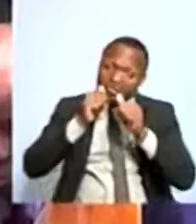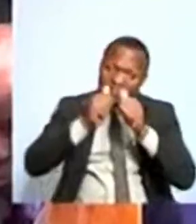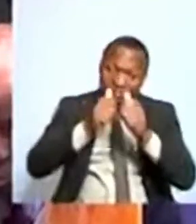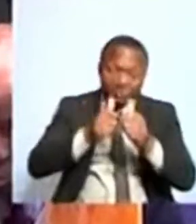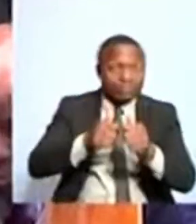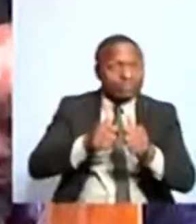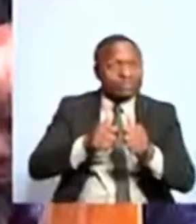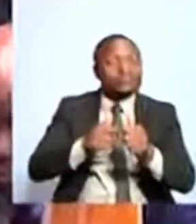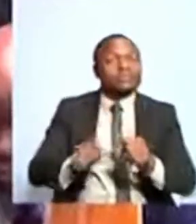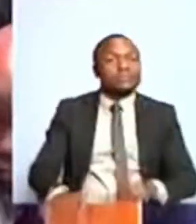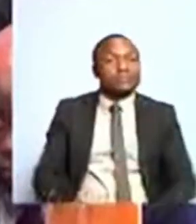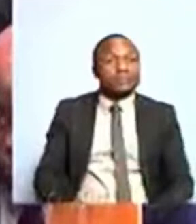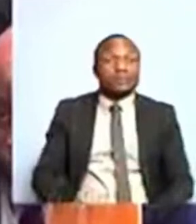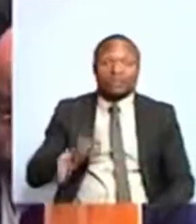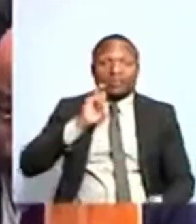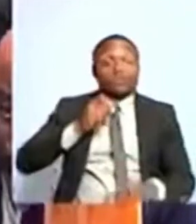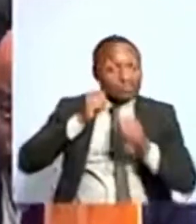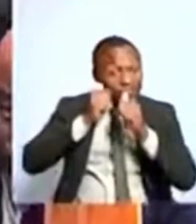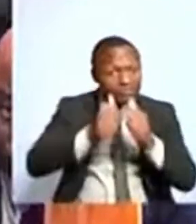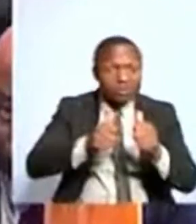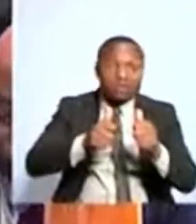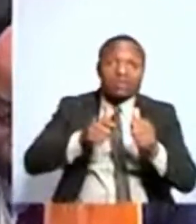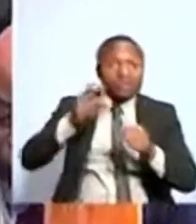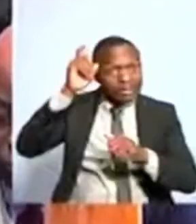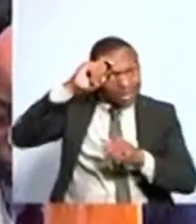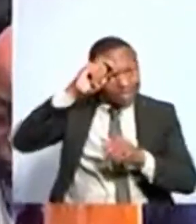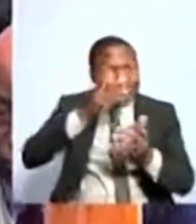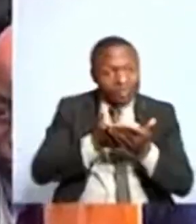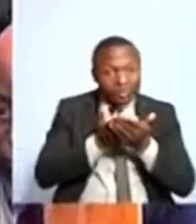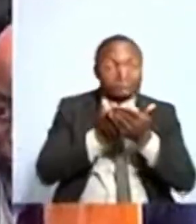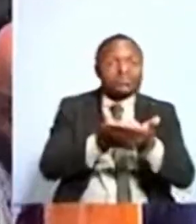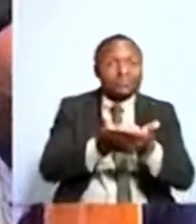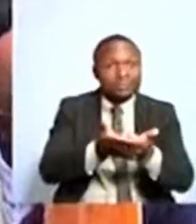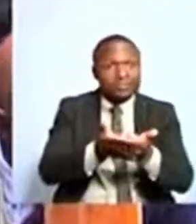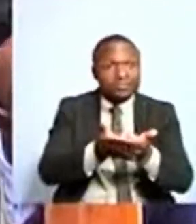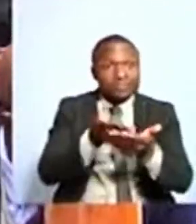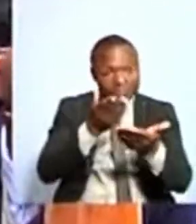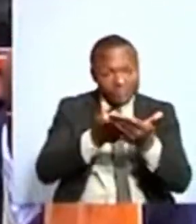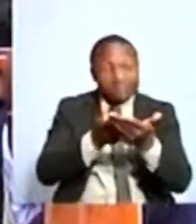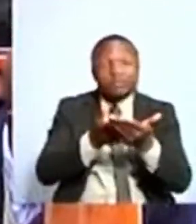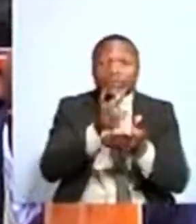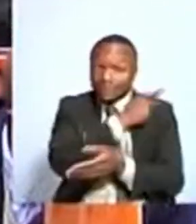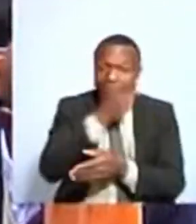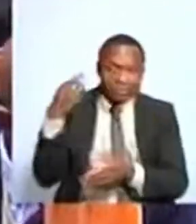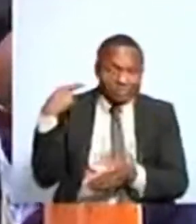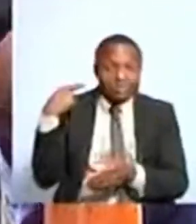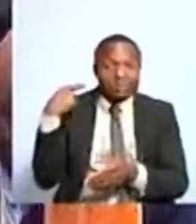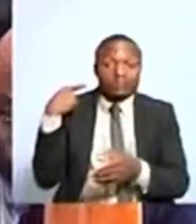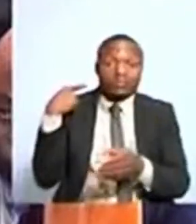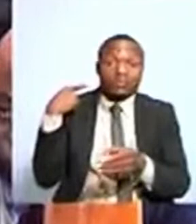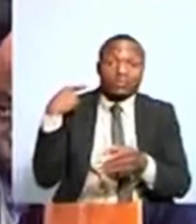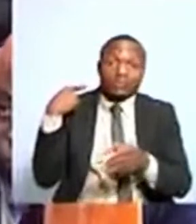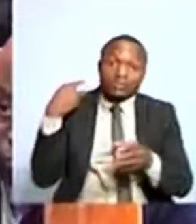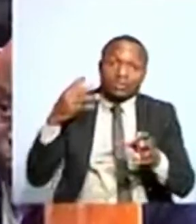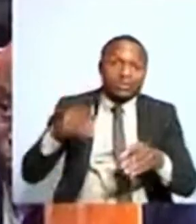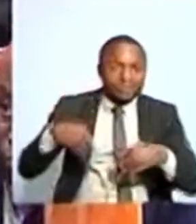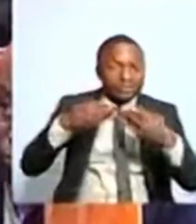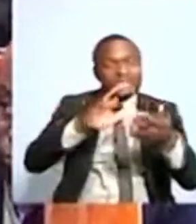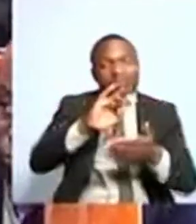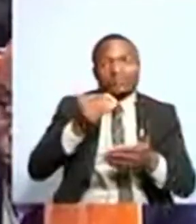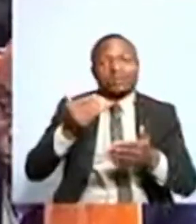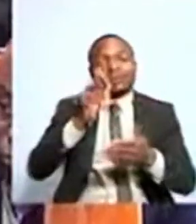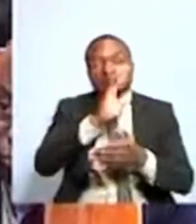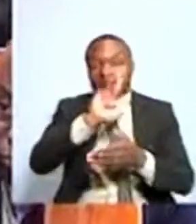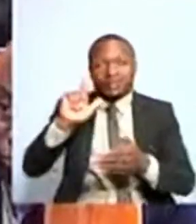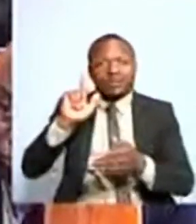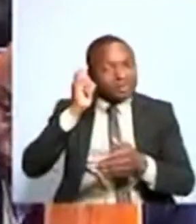therefore, that let's follow the wisdom of those who submitted to this assembly that defer the bill. Go and think again